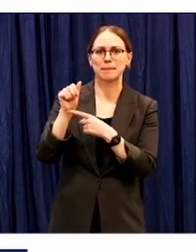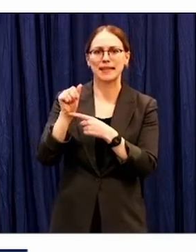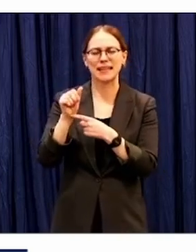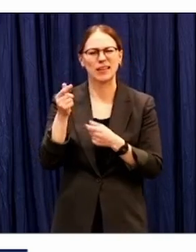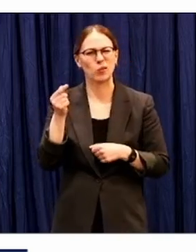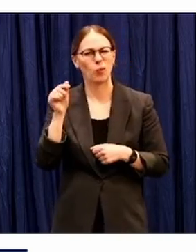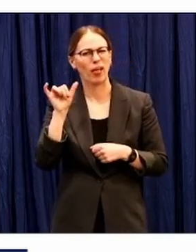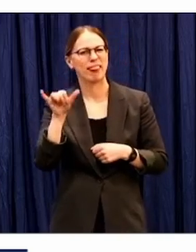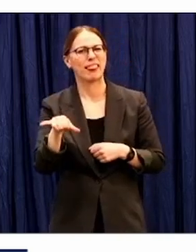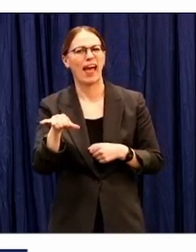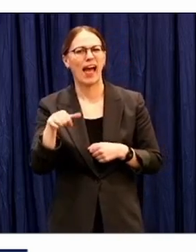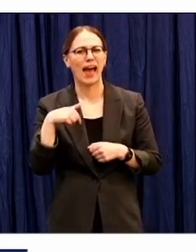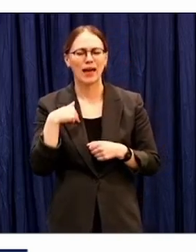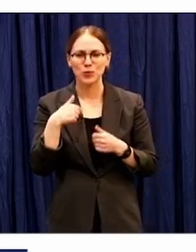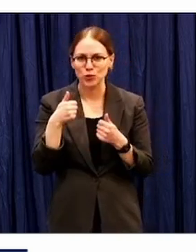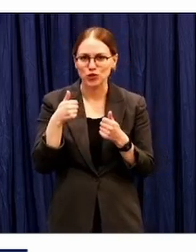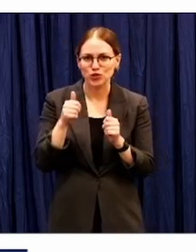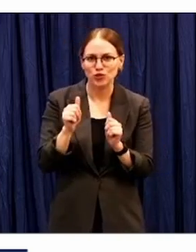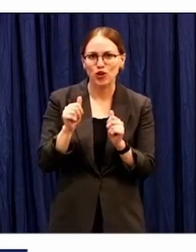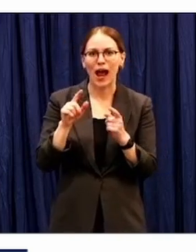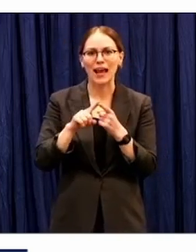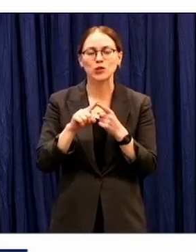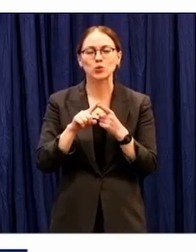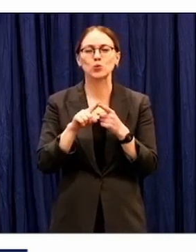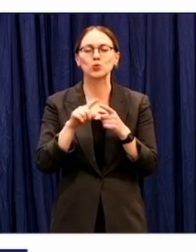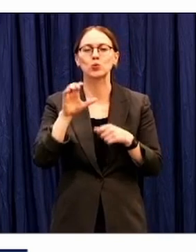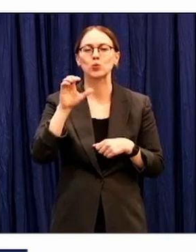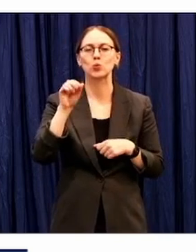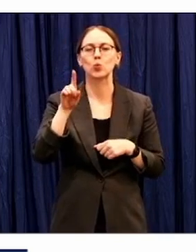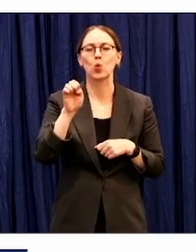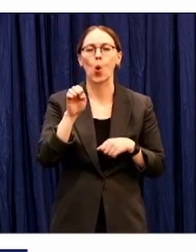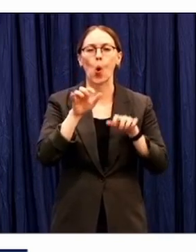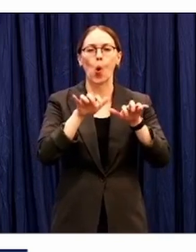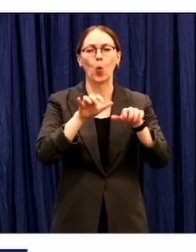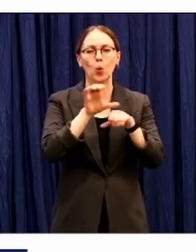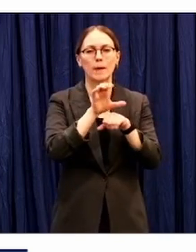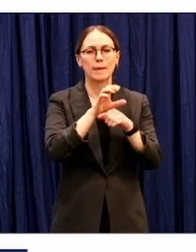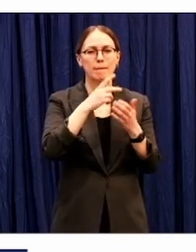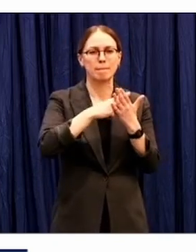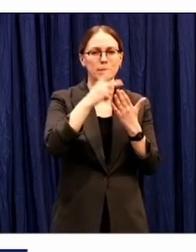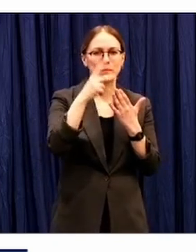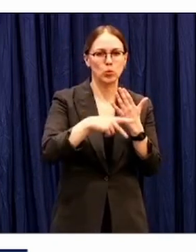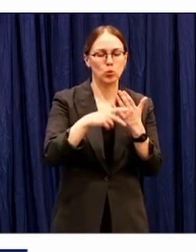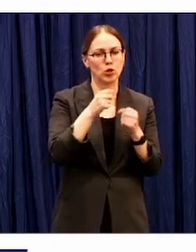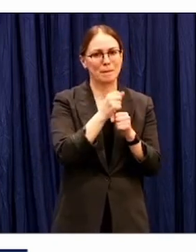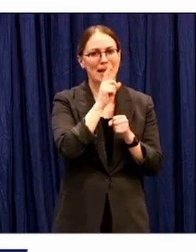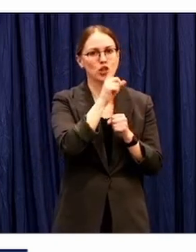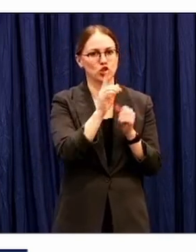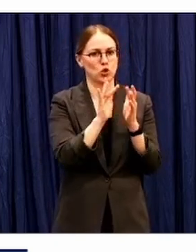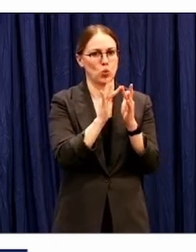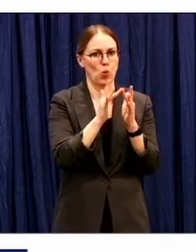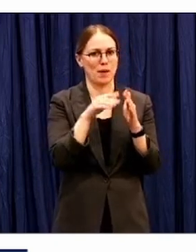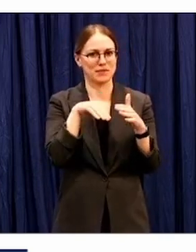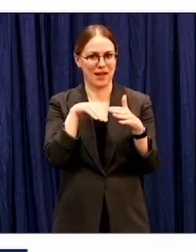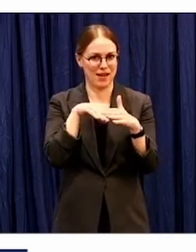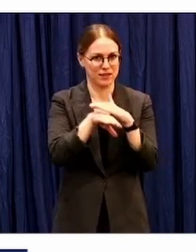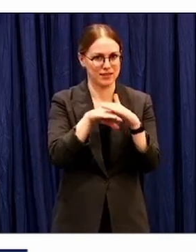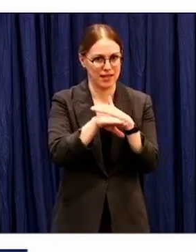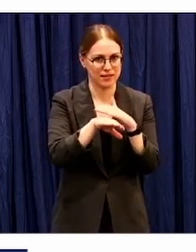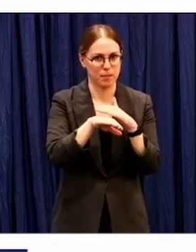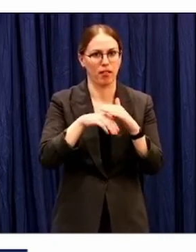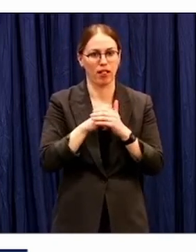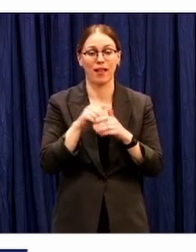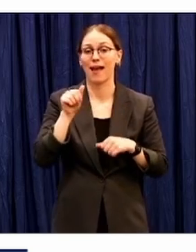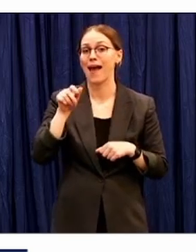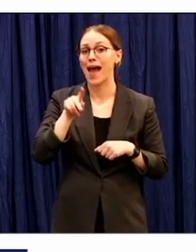we are trying to code for, and then I'm going to give an example of how we need to ensure that we are developing and designing applications